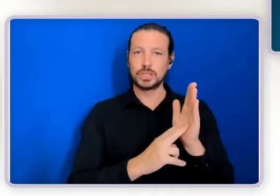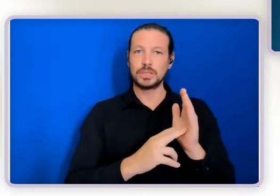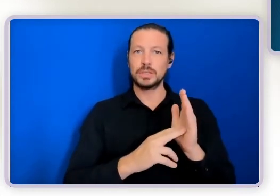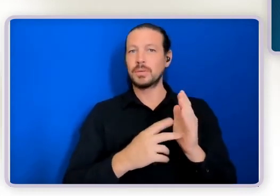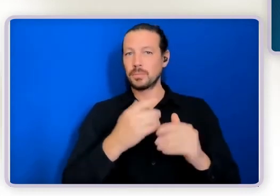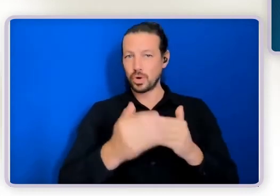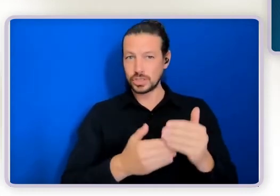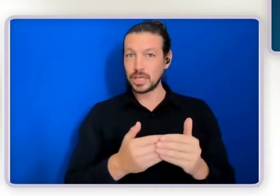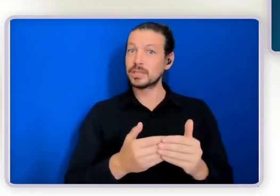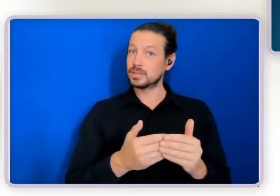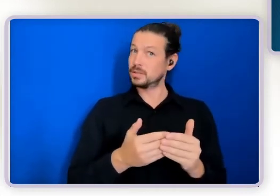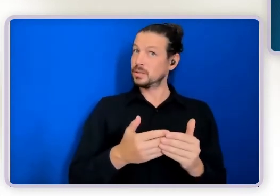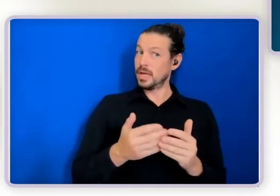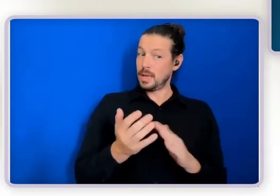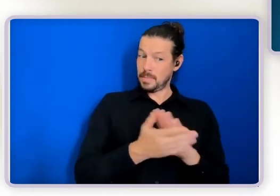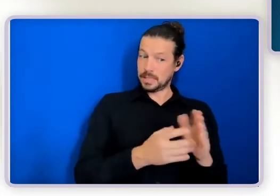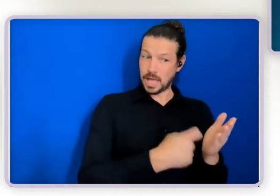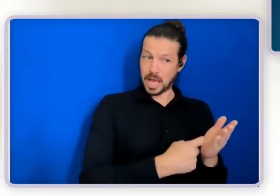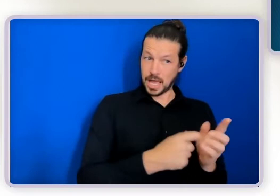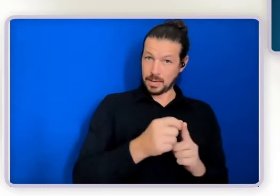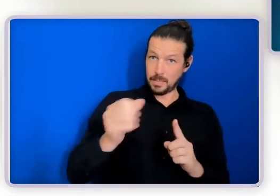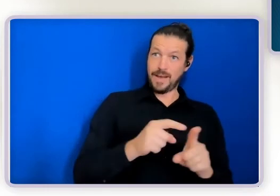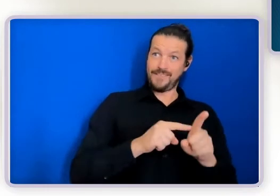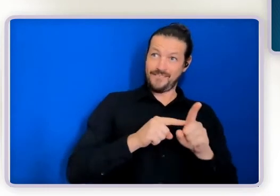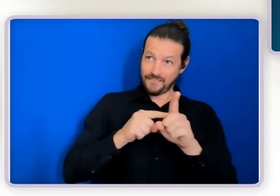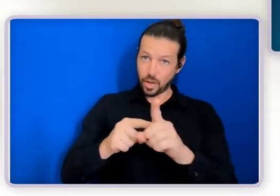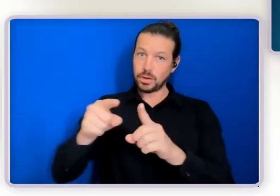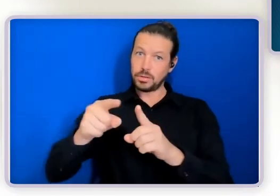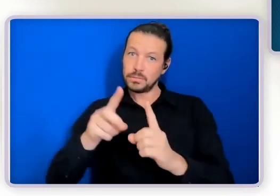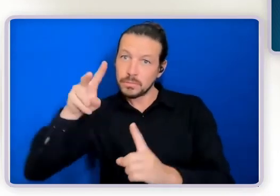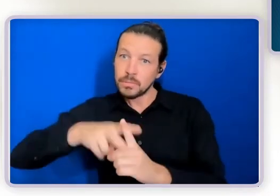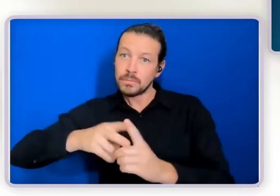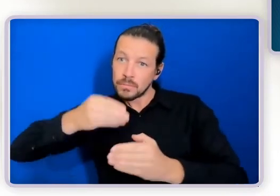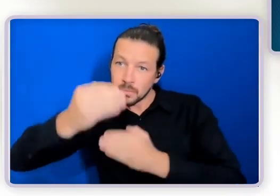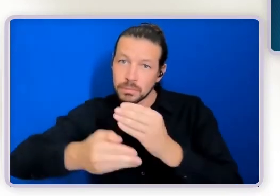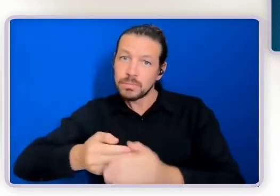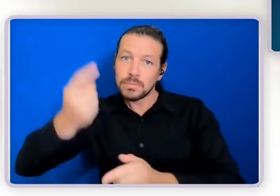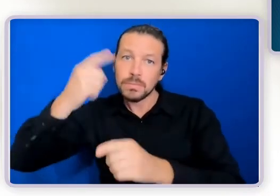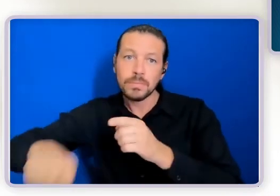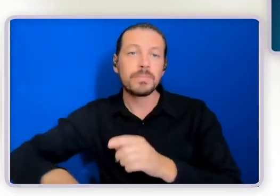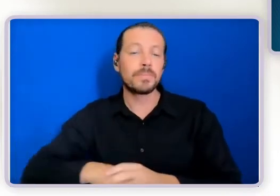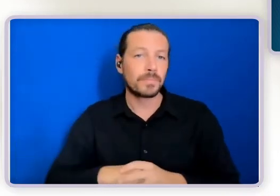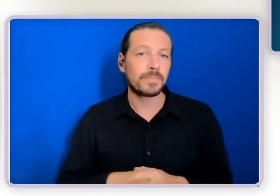accordance with that process. So again, we've got a lot of processes all over